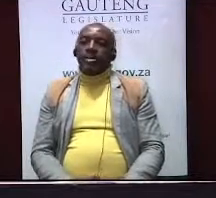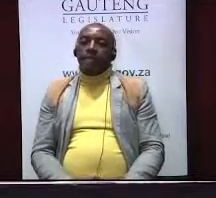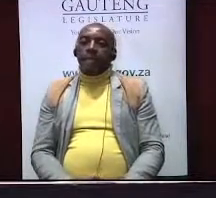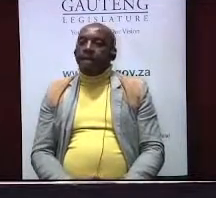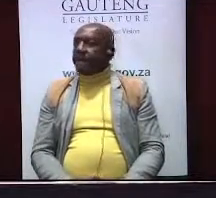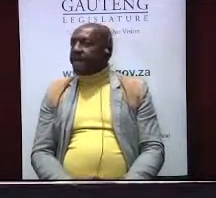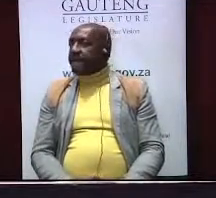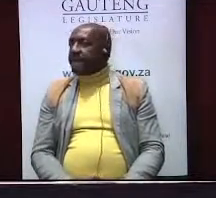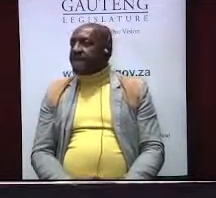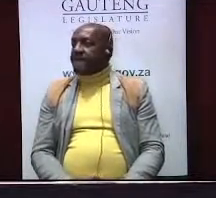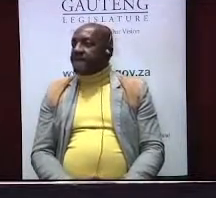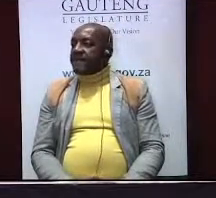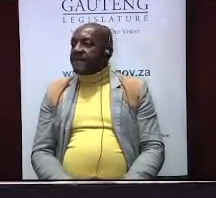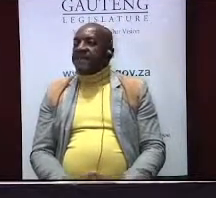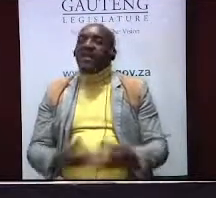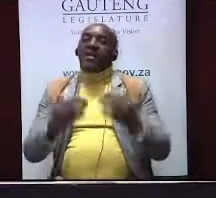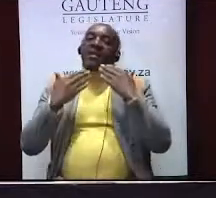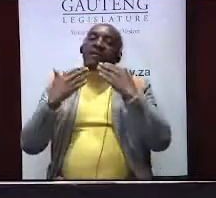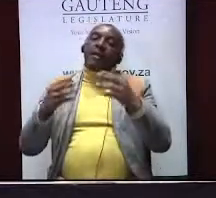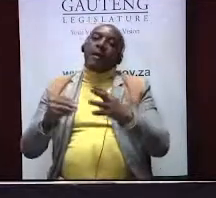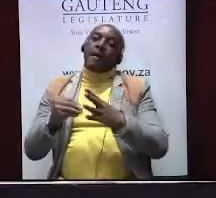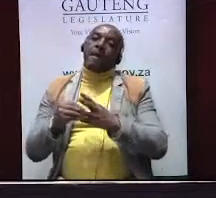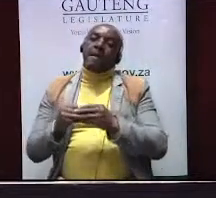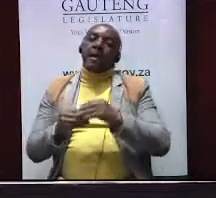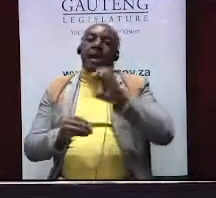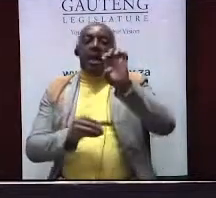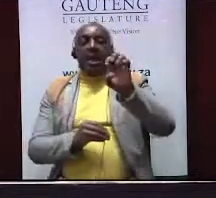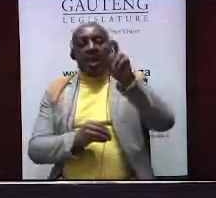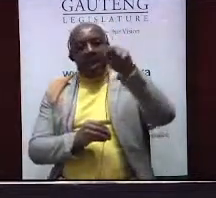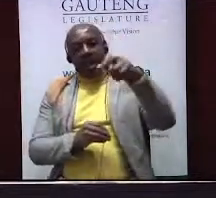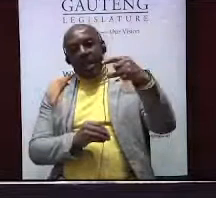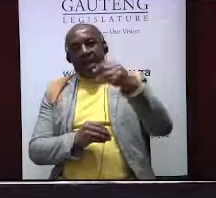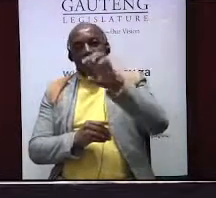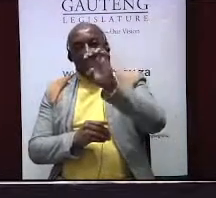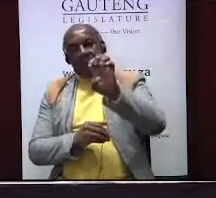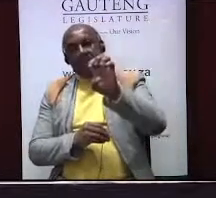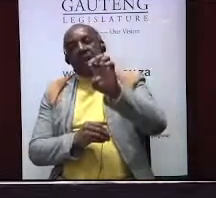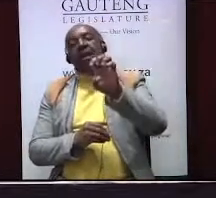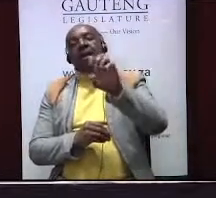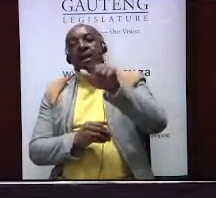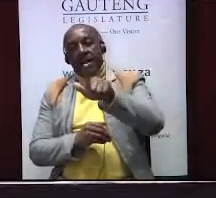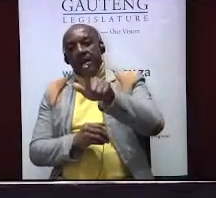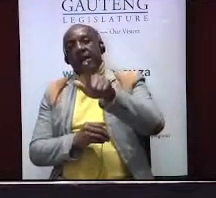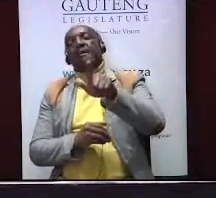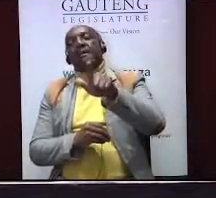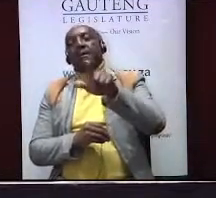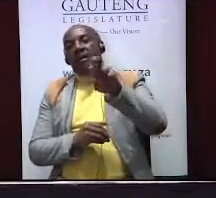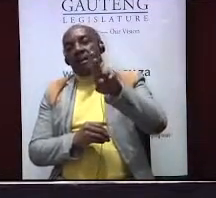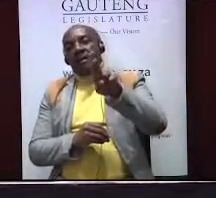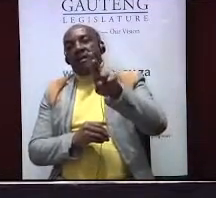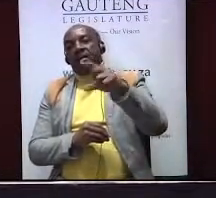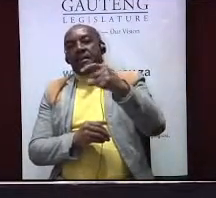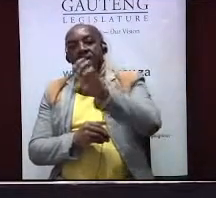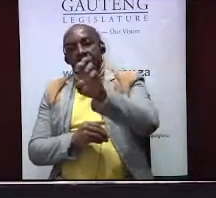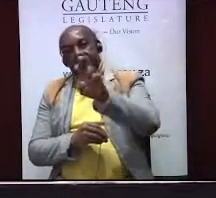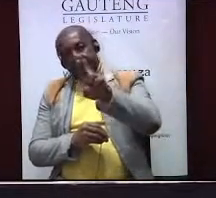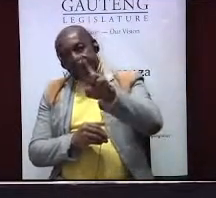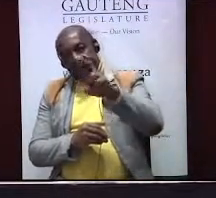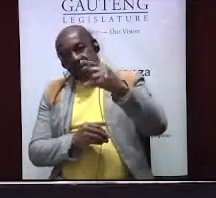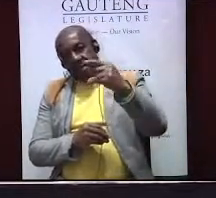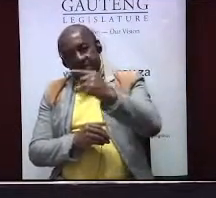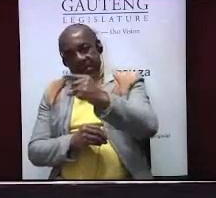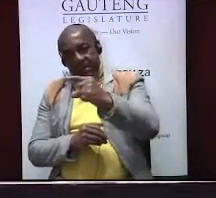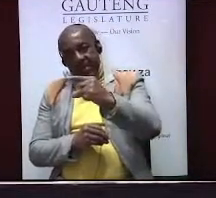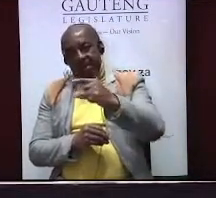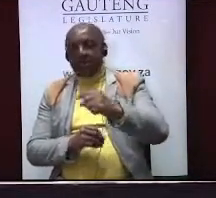Thank you. Thank you very much, Member Engelbrecht, for the kind words and delivering the vote of thanks on behalf of the